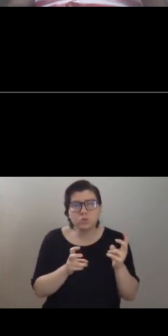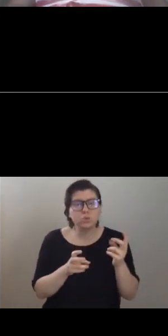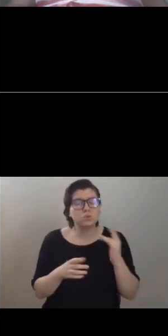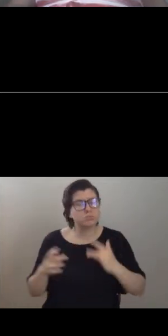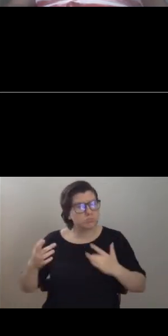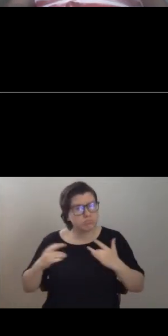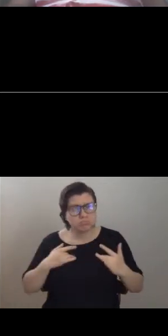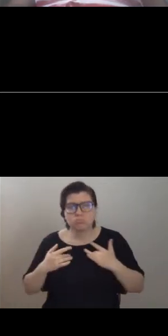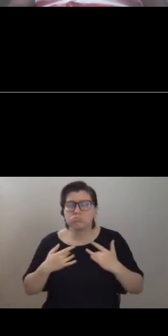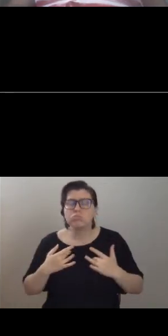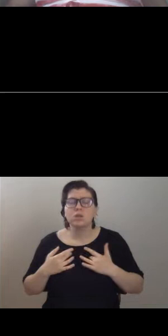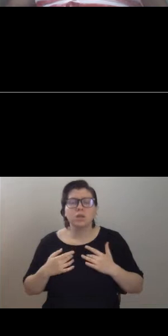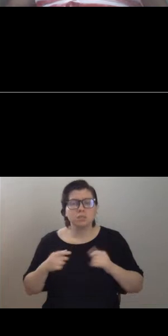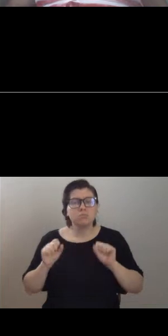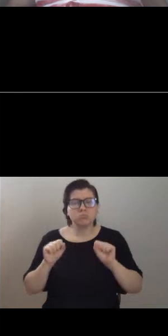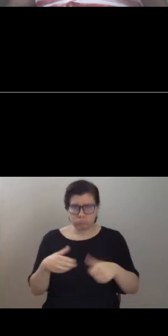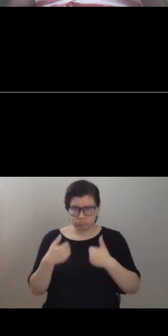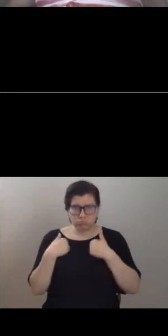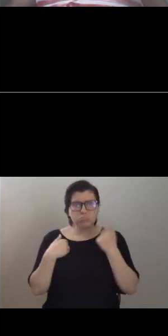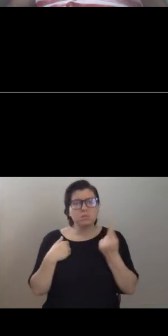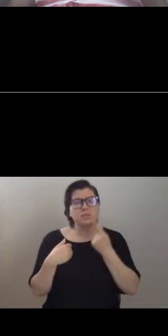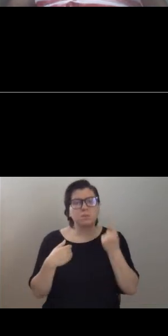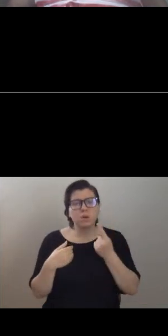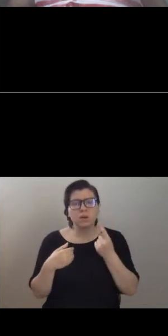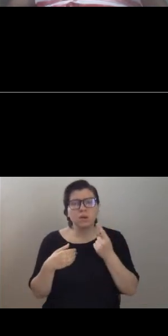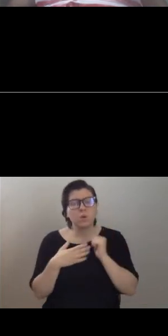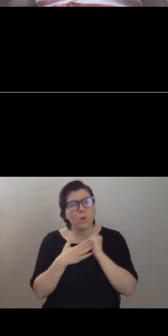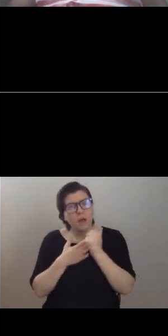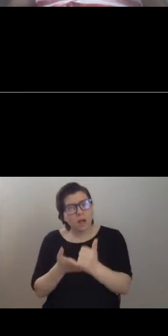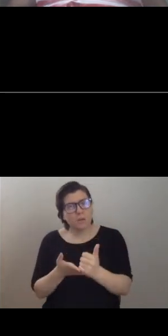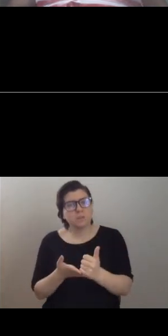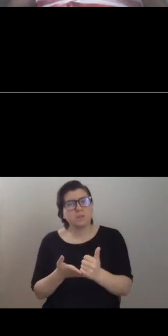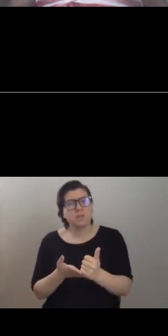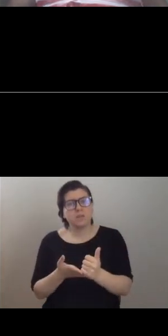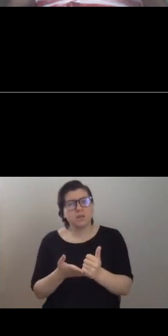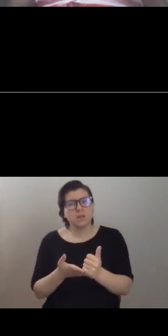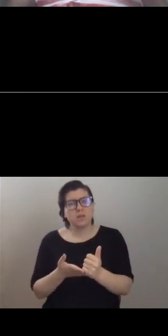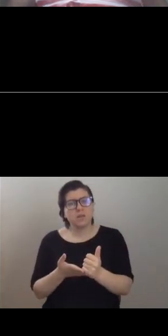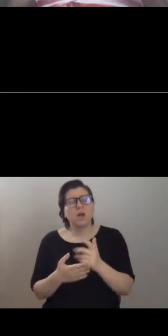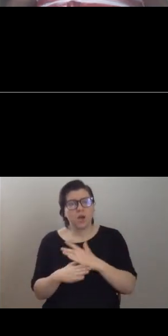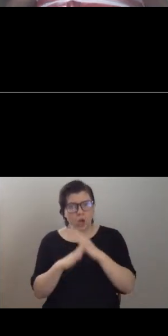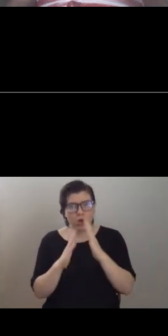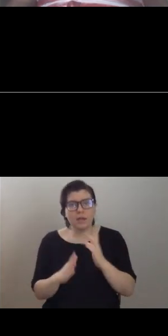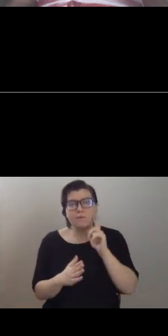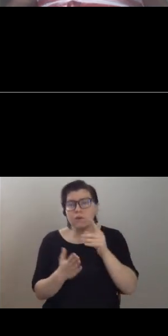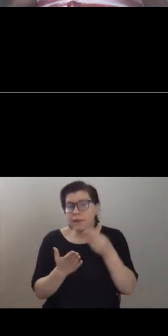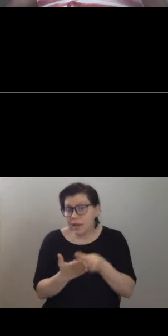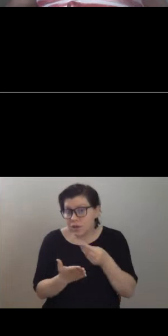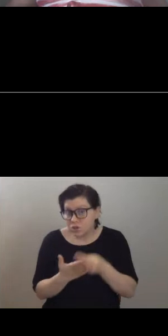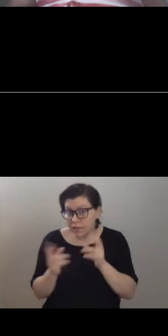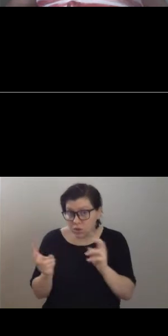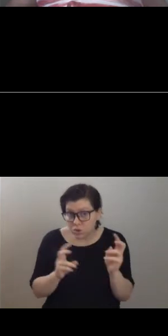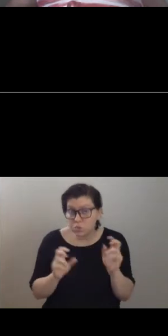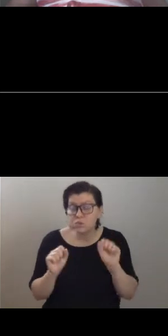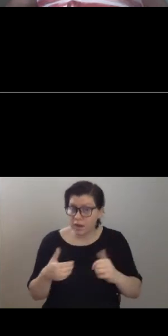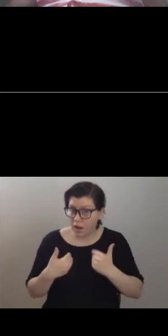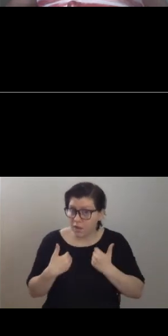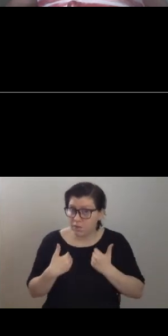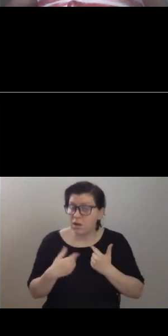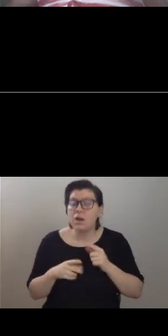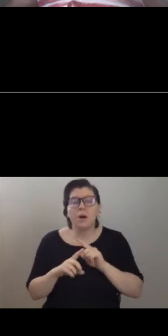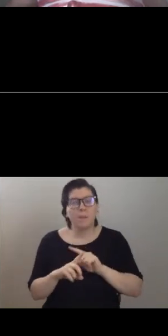concerns. They can have someone that helps them, a guardian for financial issues. But